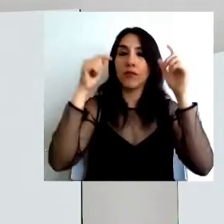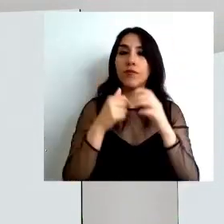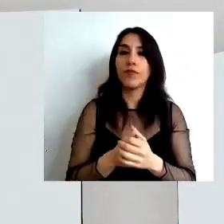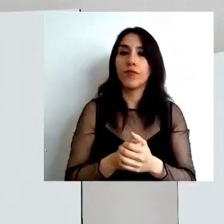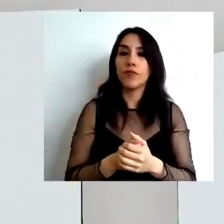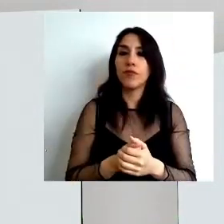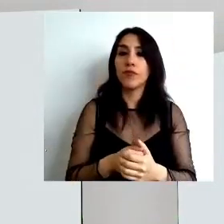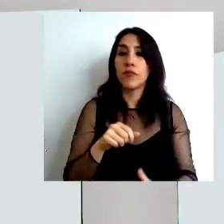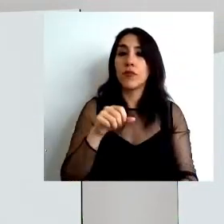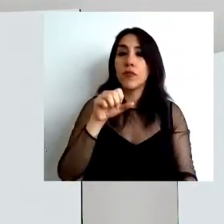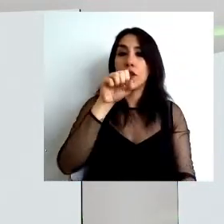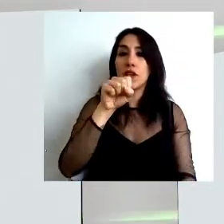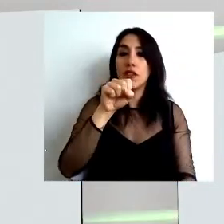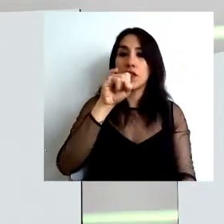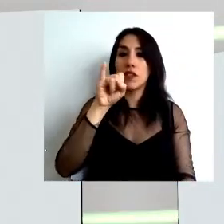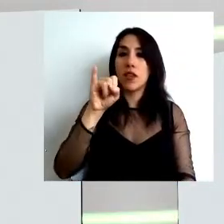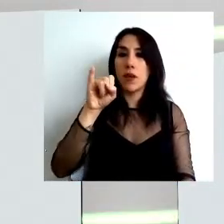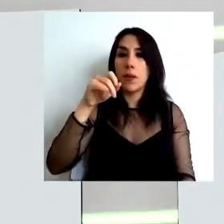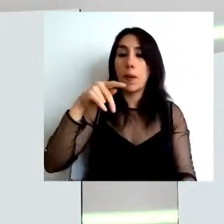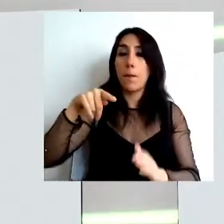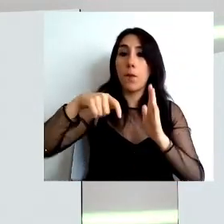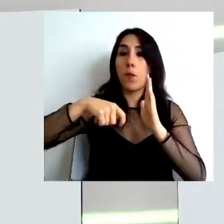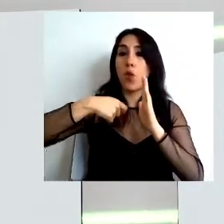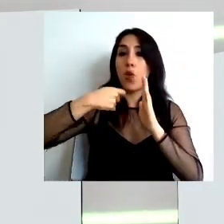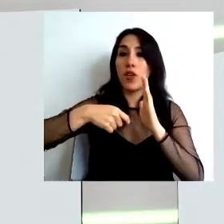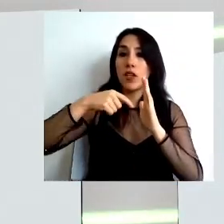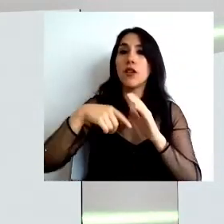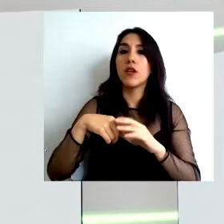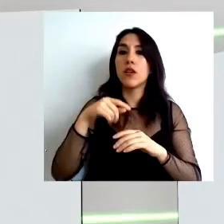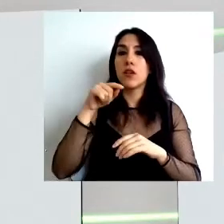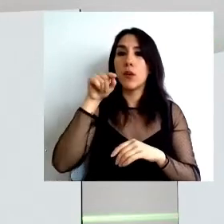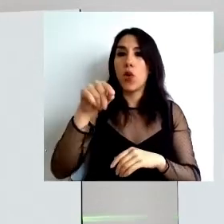slido.com, and enter the access code